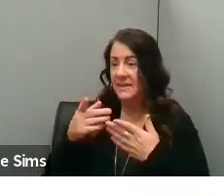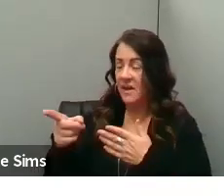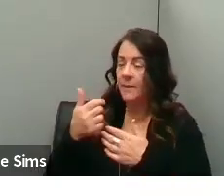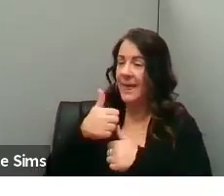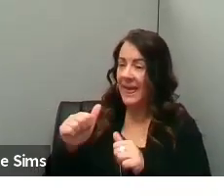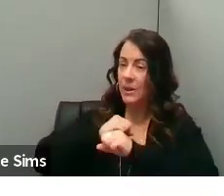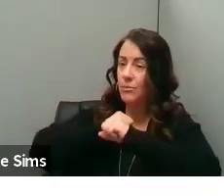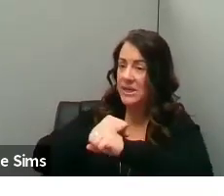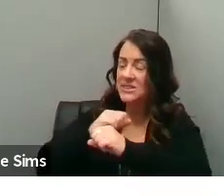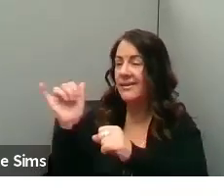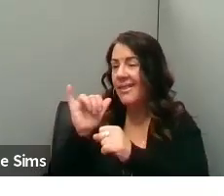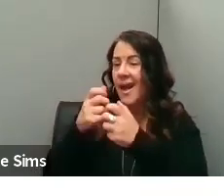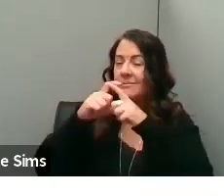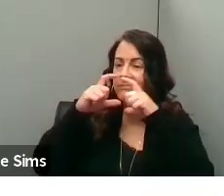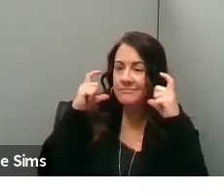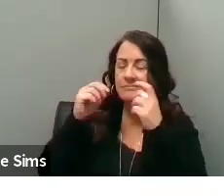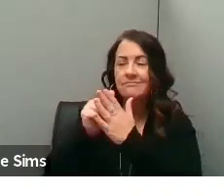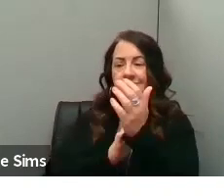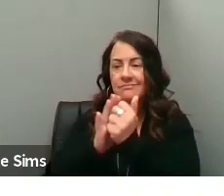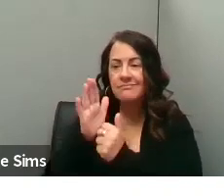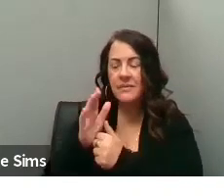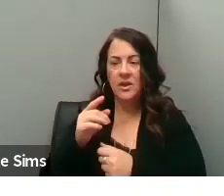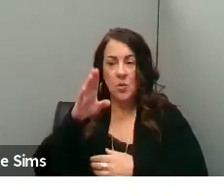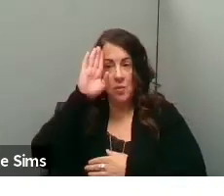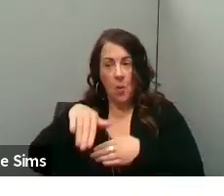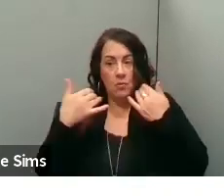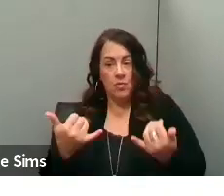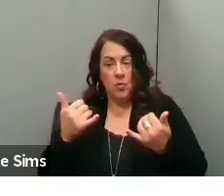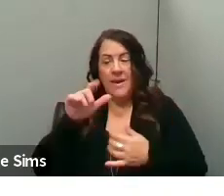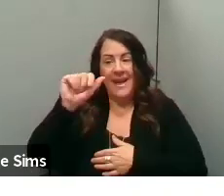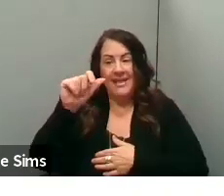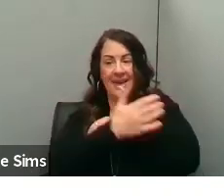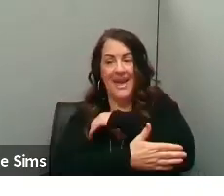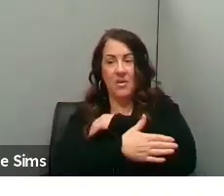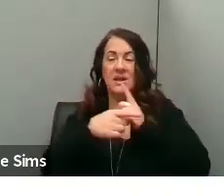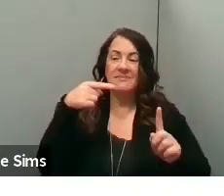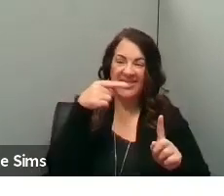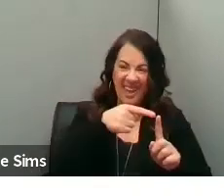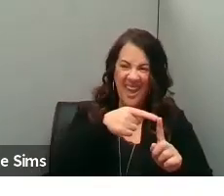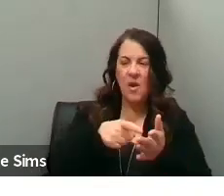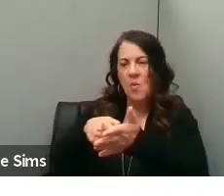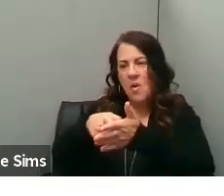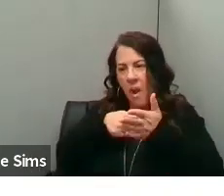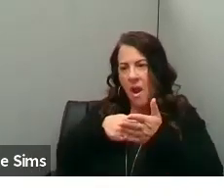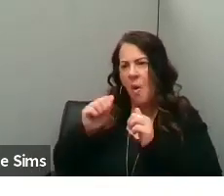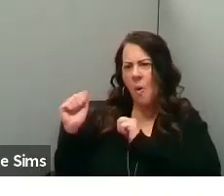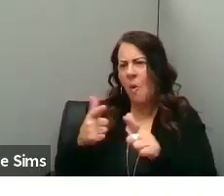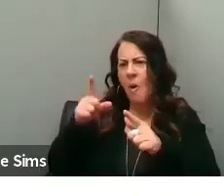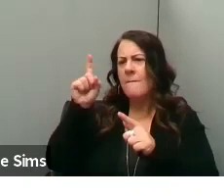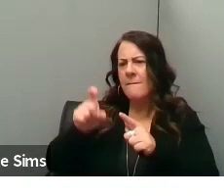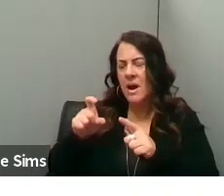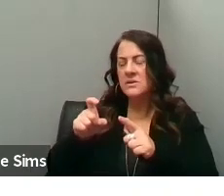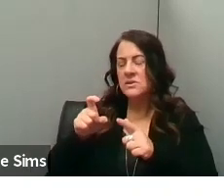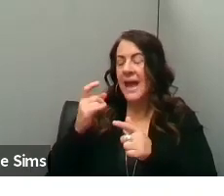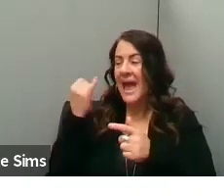equipment. Currently, LA County requires everyone to wear a mask when they leave the house.